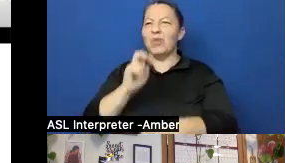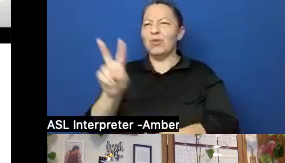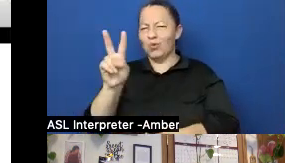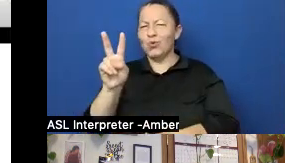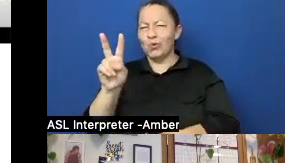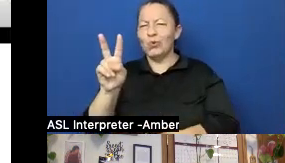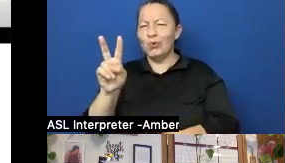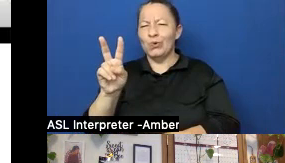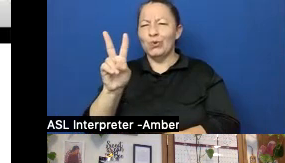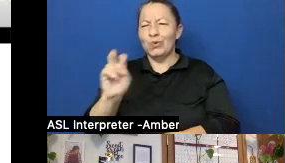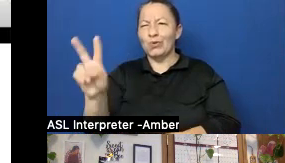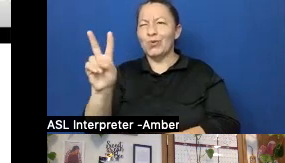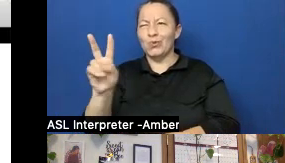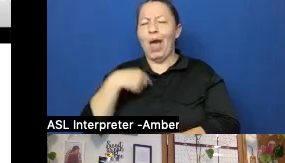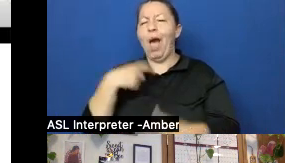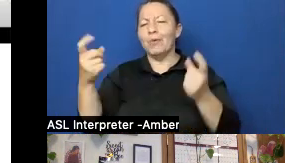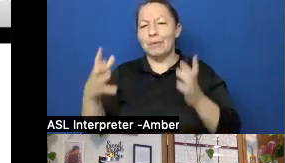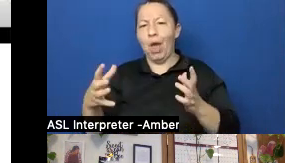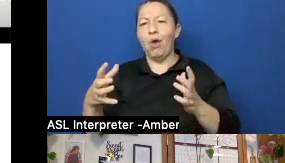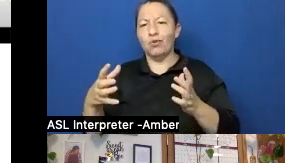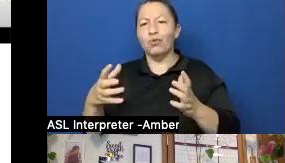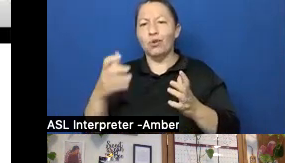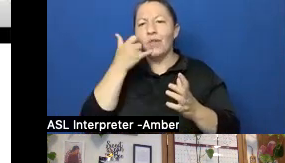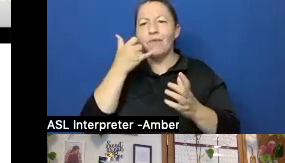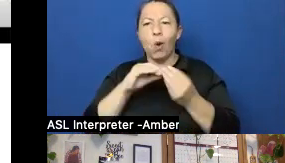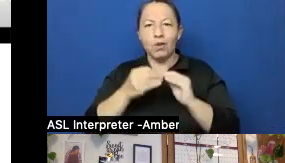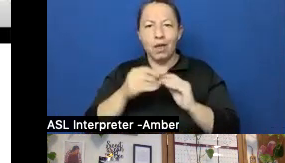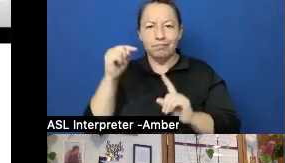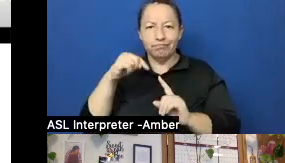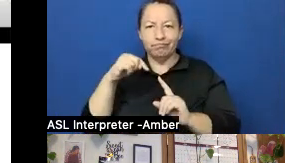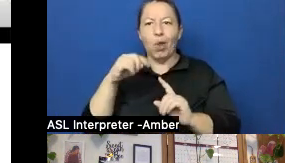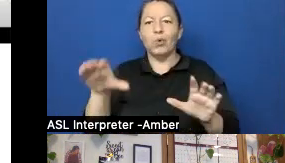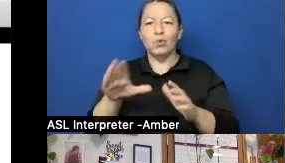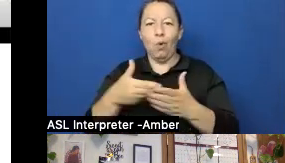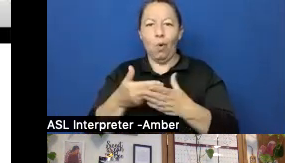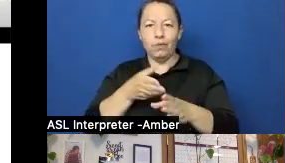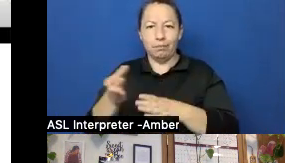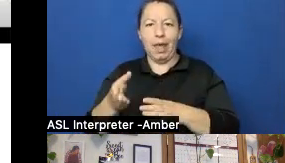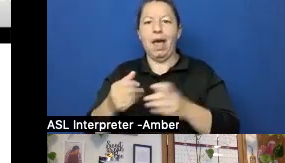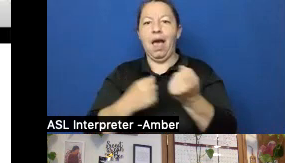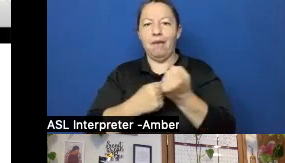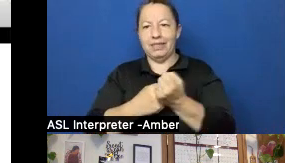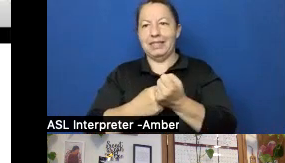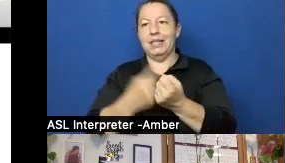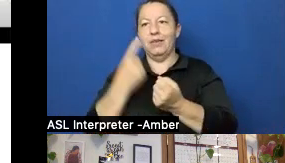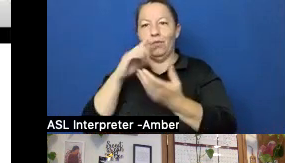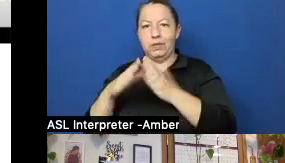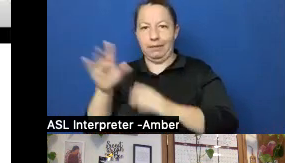was manager of the hotline, and we did all the night advocacy in the inner city. And